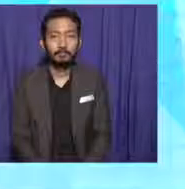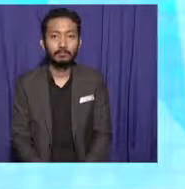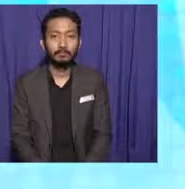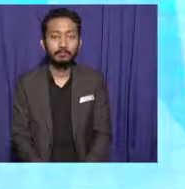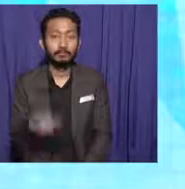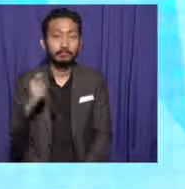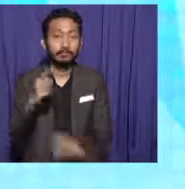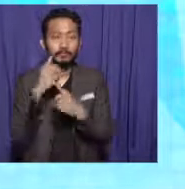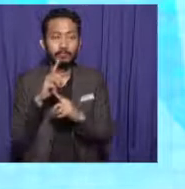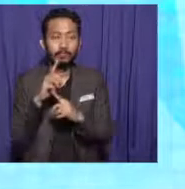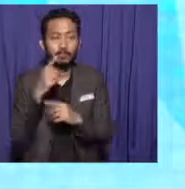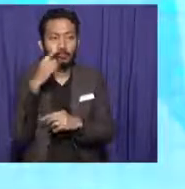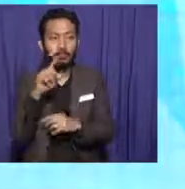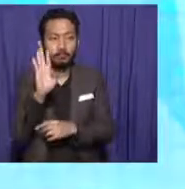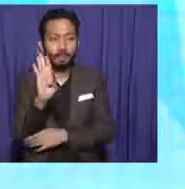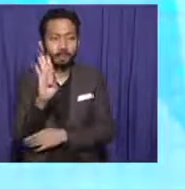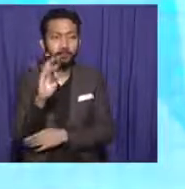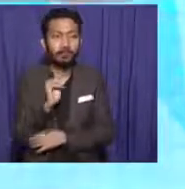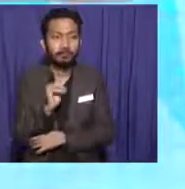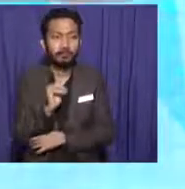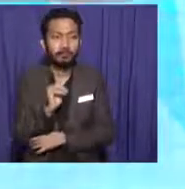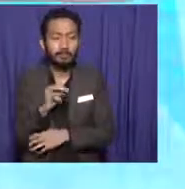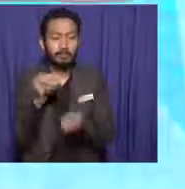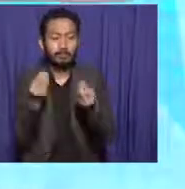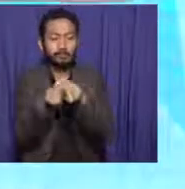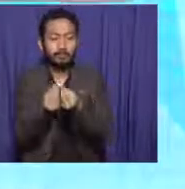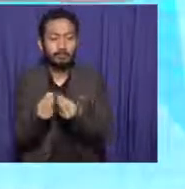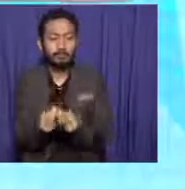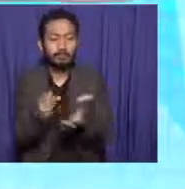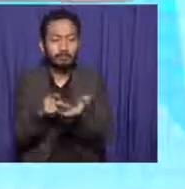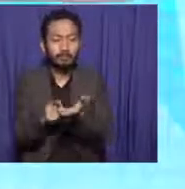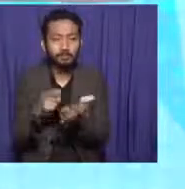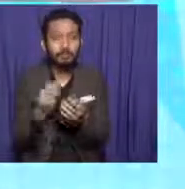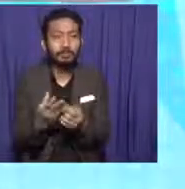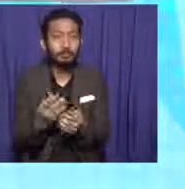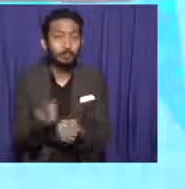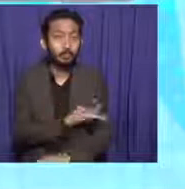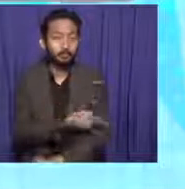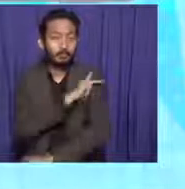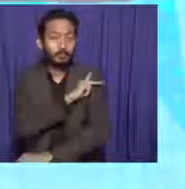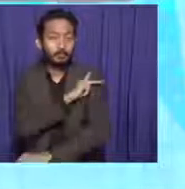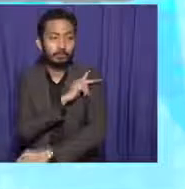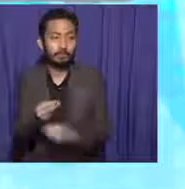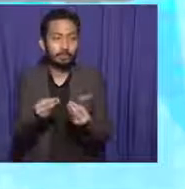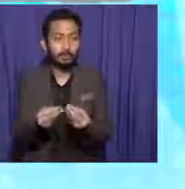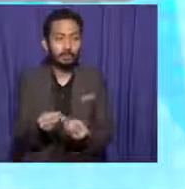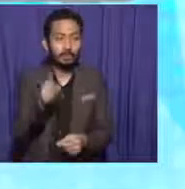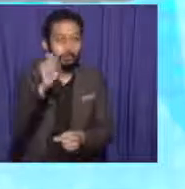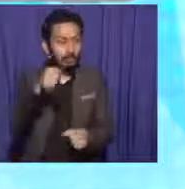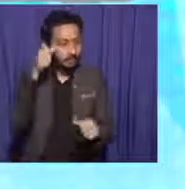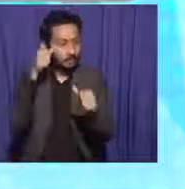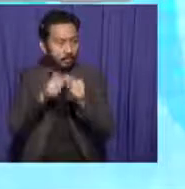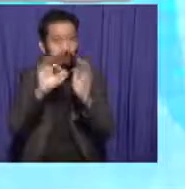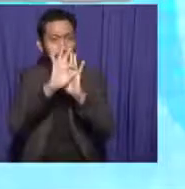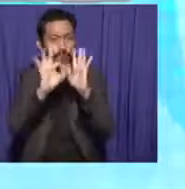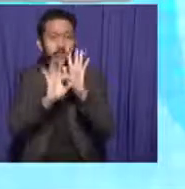The answer for B. Calculate the mean power dissipated. You must remember the formula of mean power of